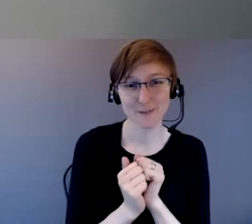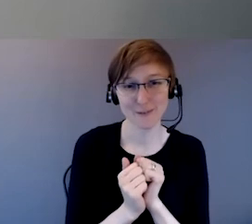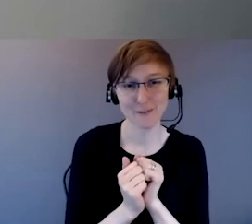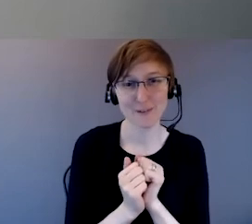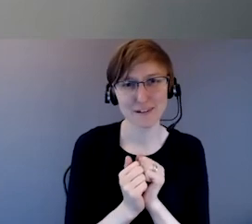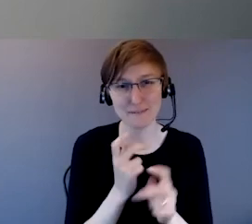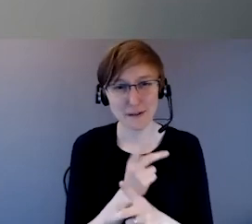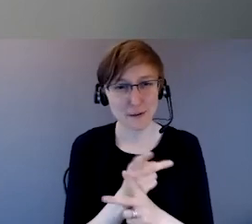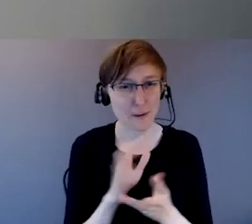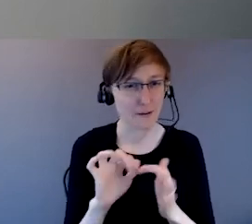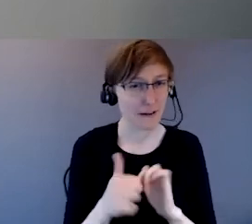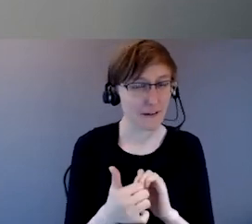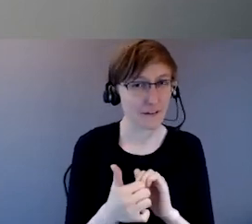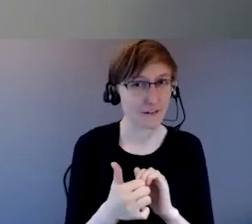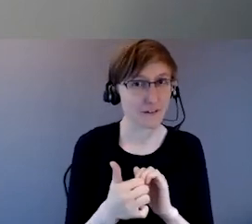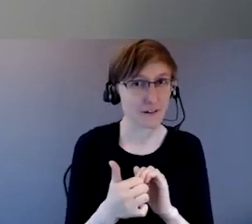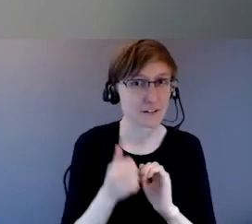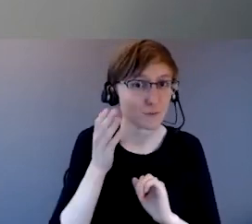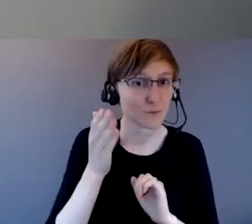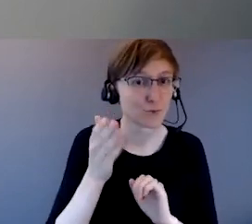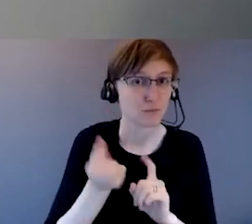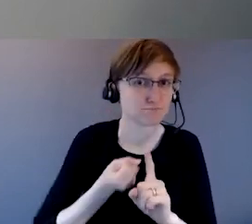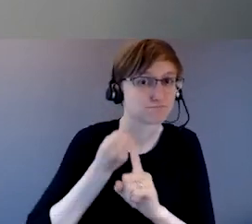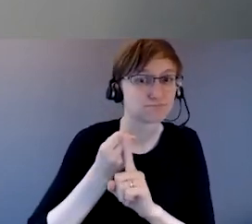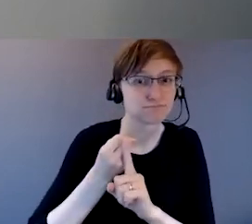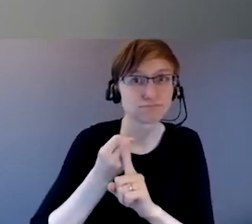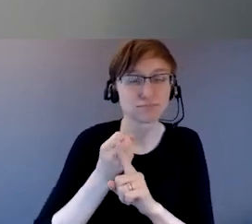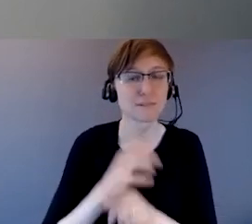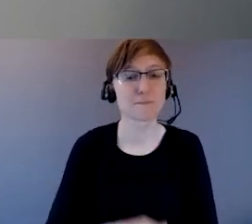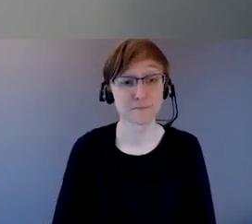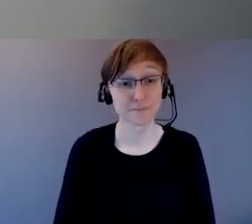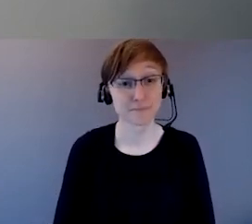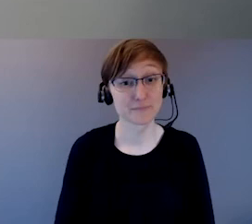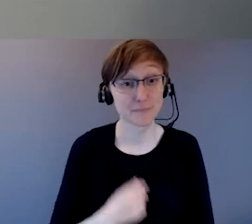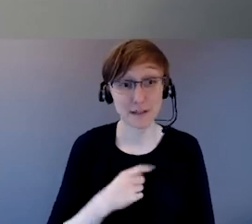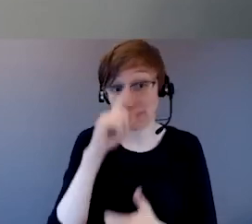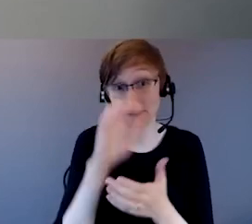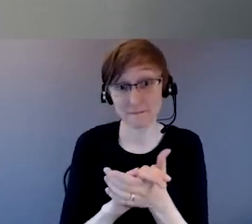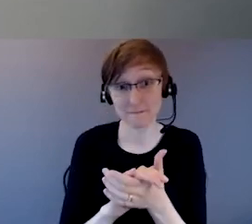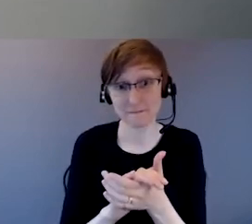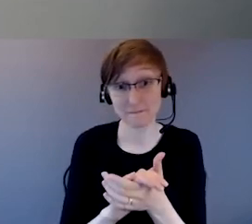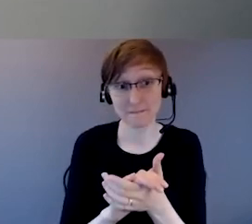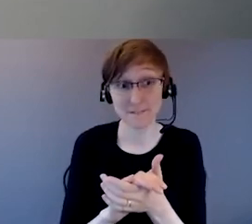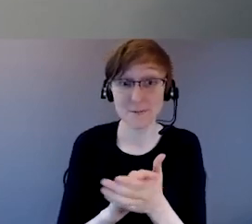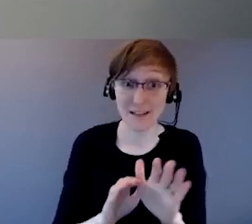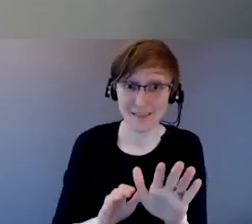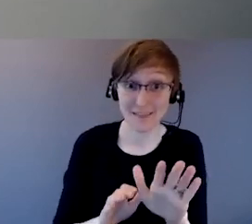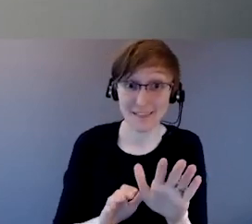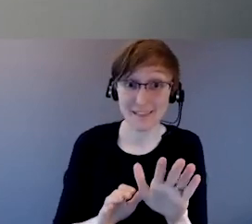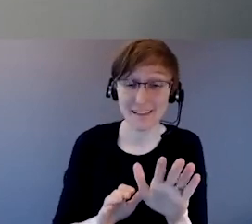to impact the future of work and disability. And I believe, I genuinely